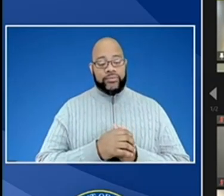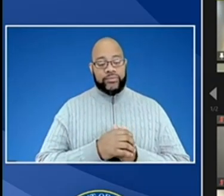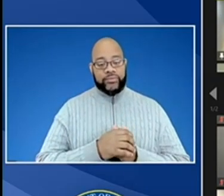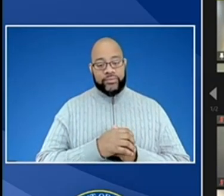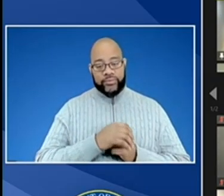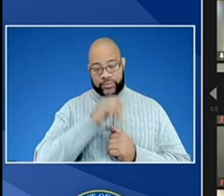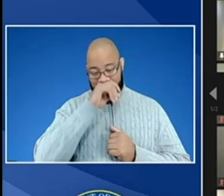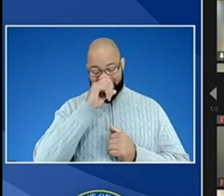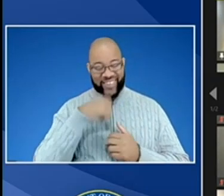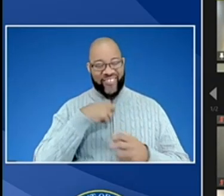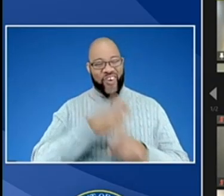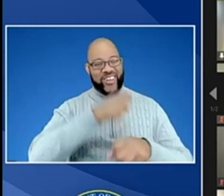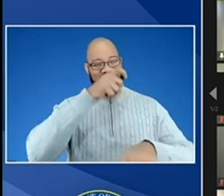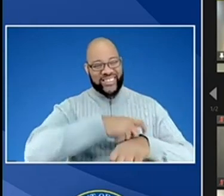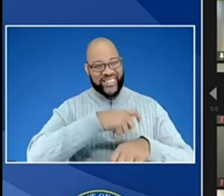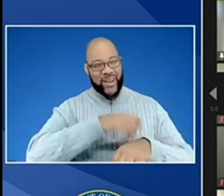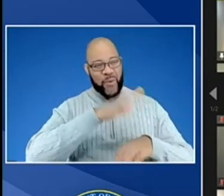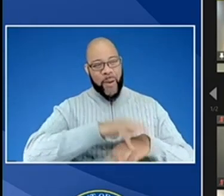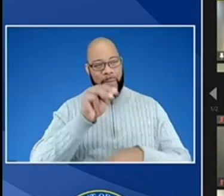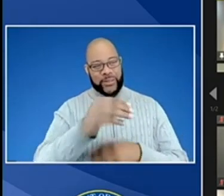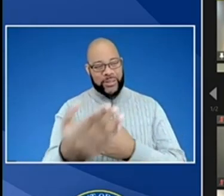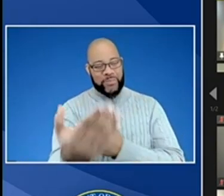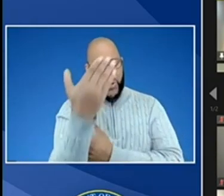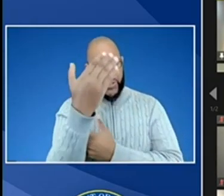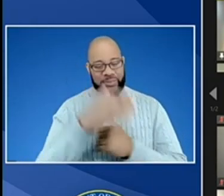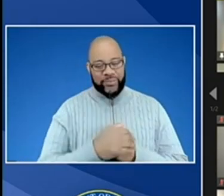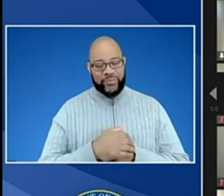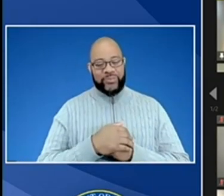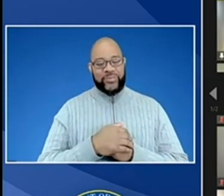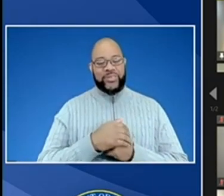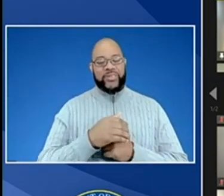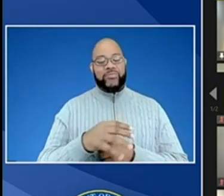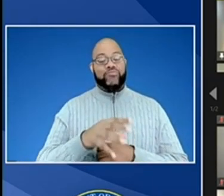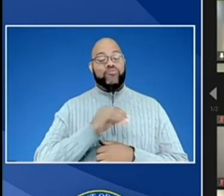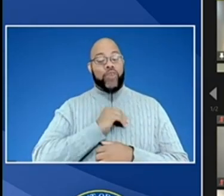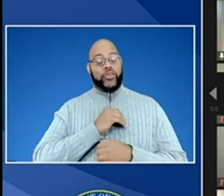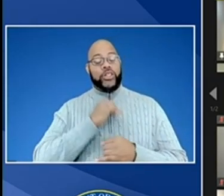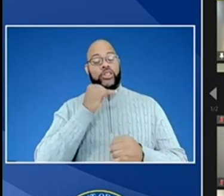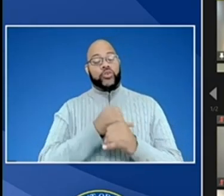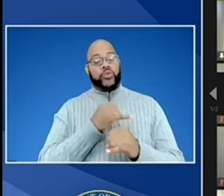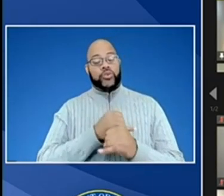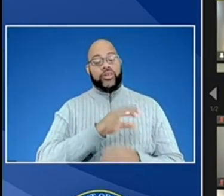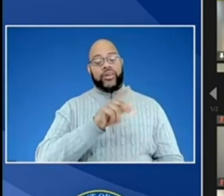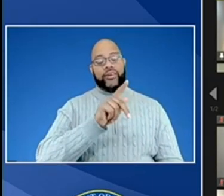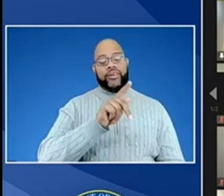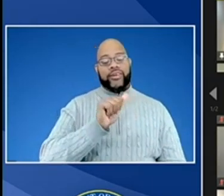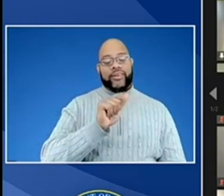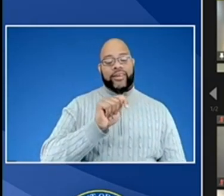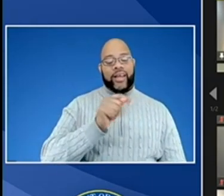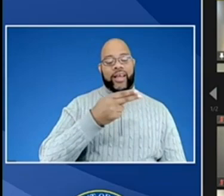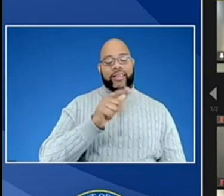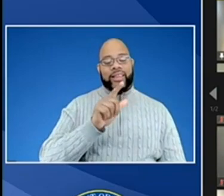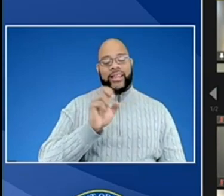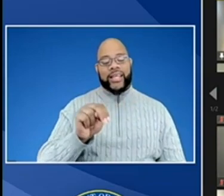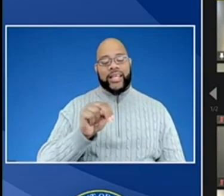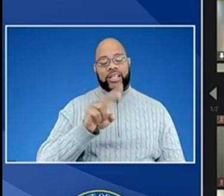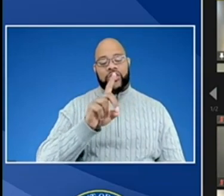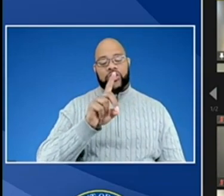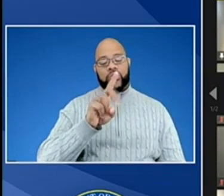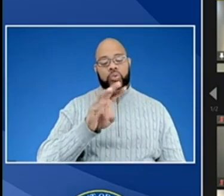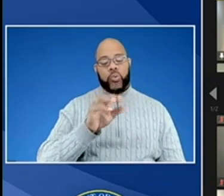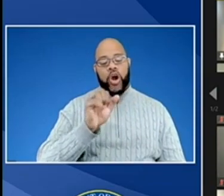I'm having a hard time on this Monday morning. Proprietary institutions, Kathleen Dwyer as